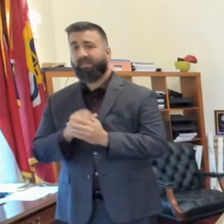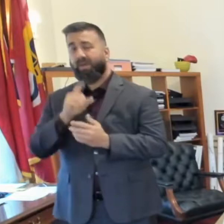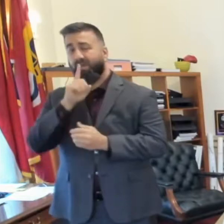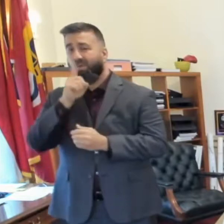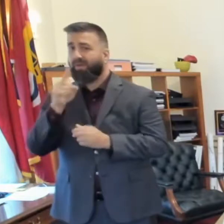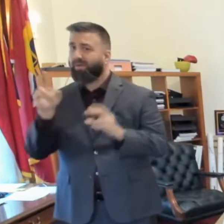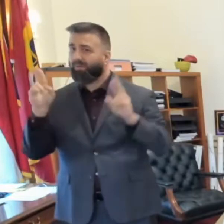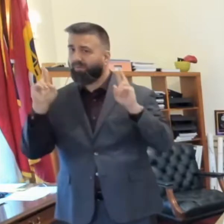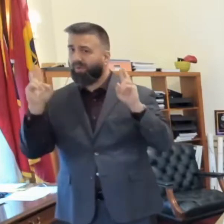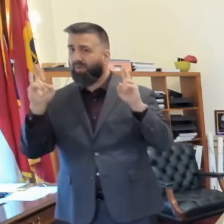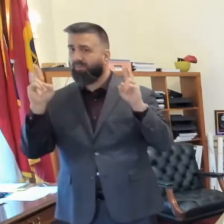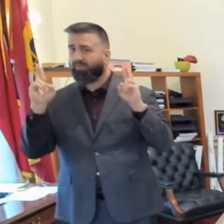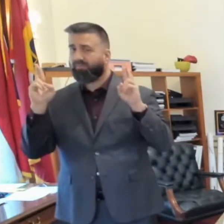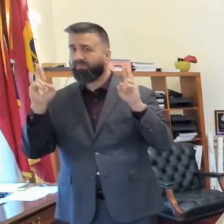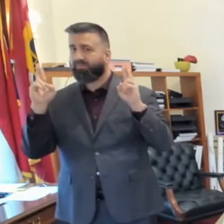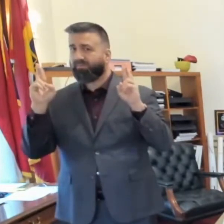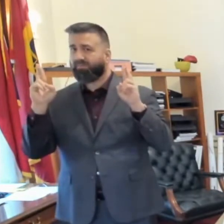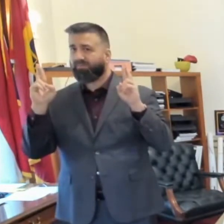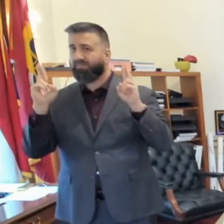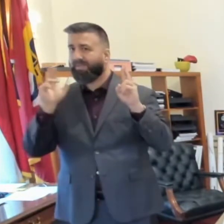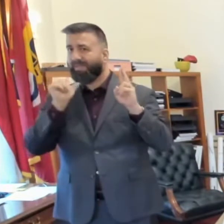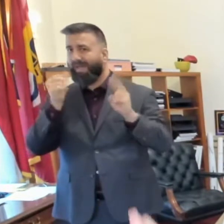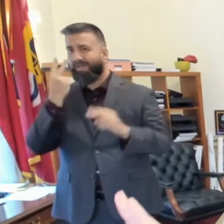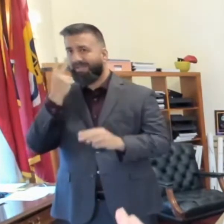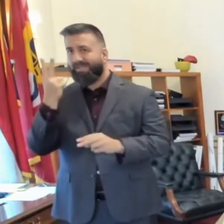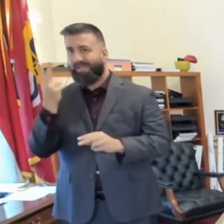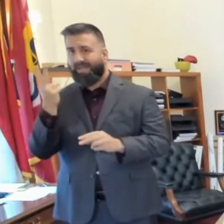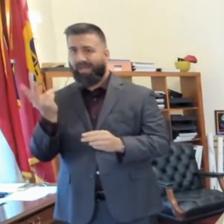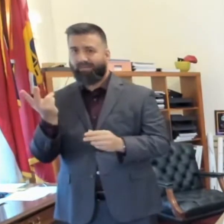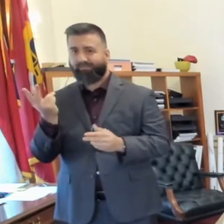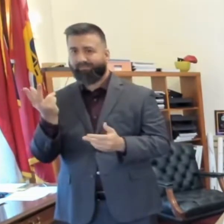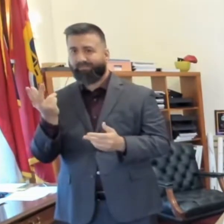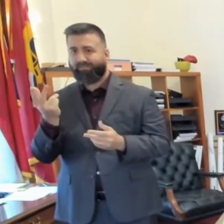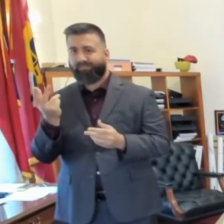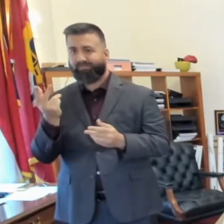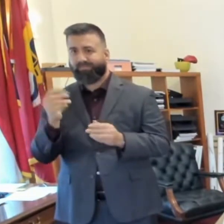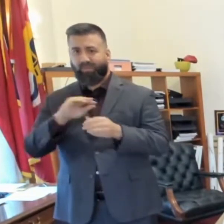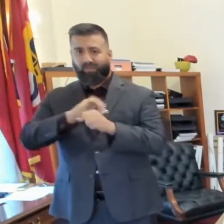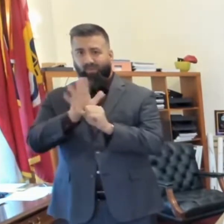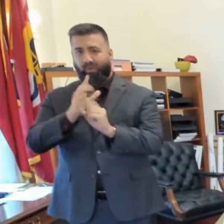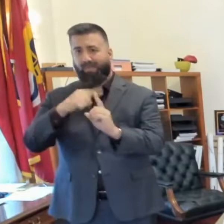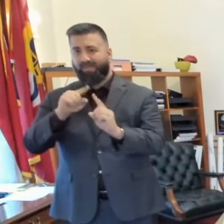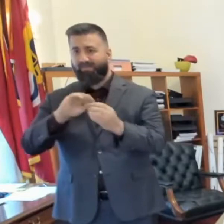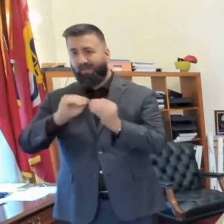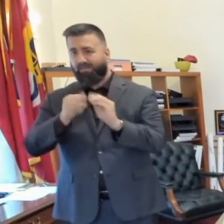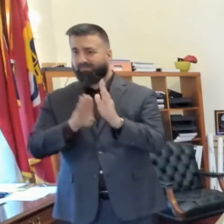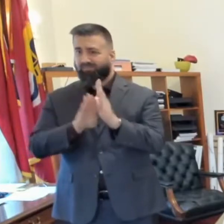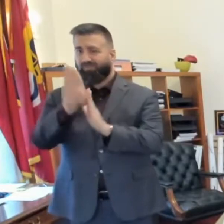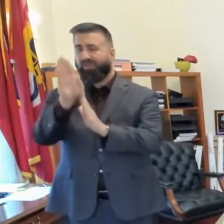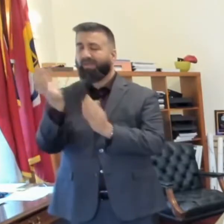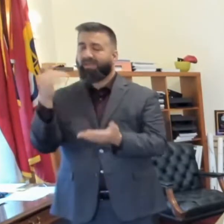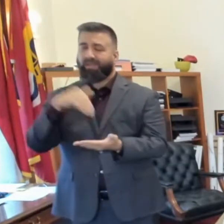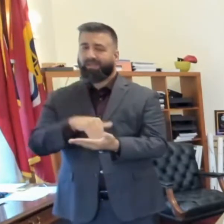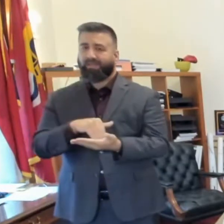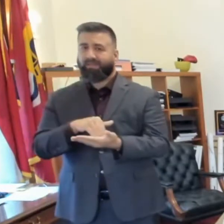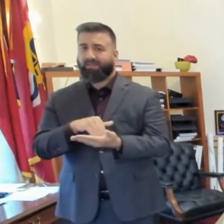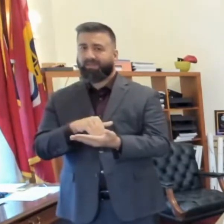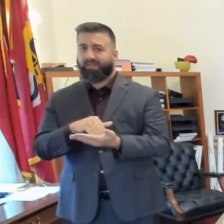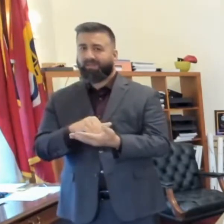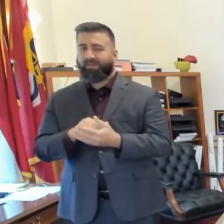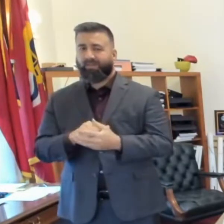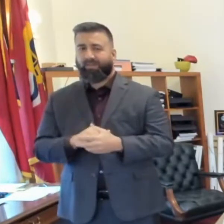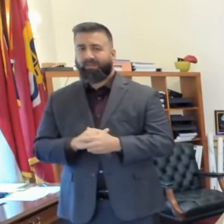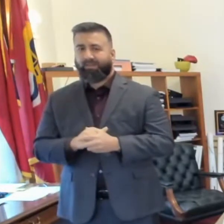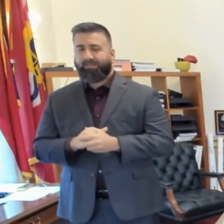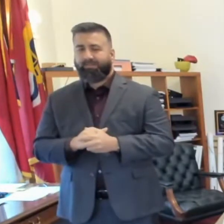really hoping not to see another surge up after the activities of last week and